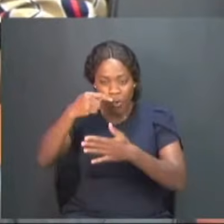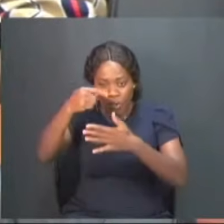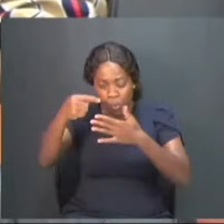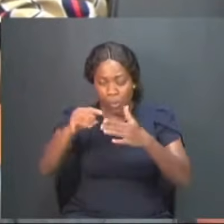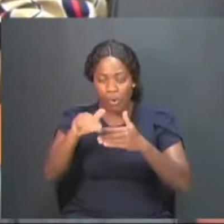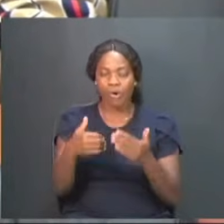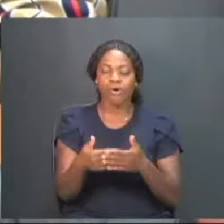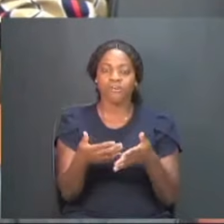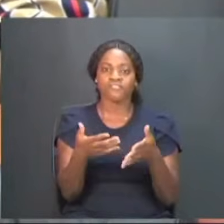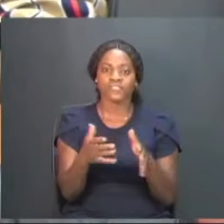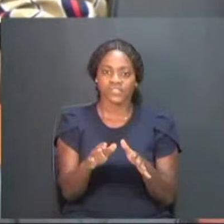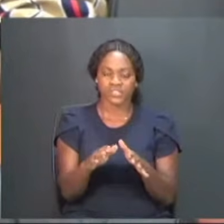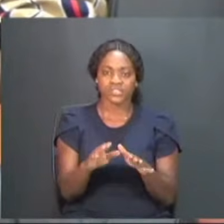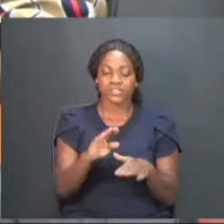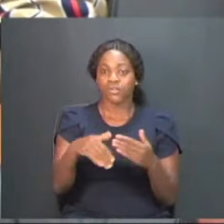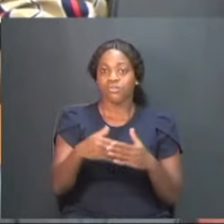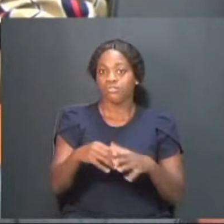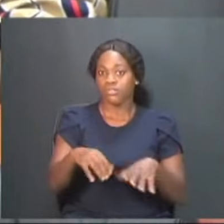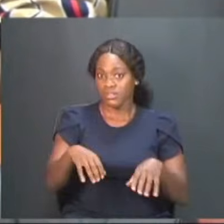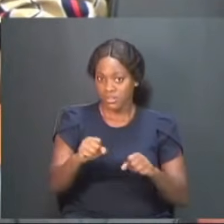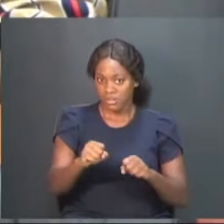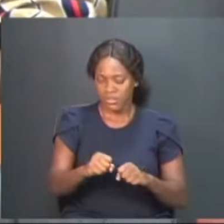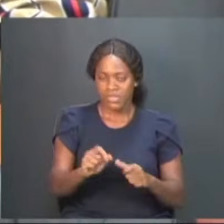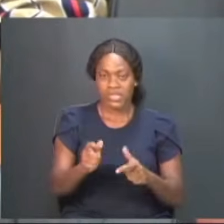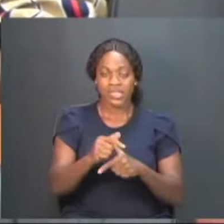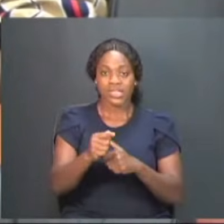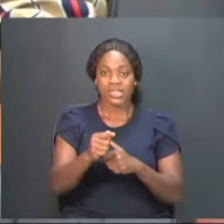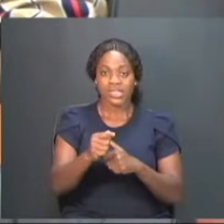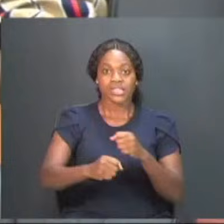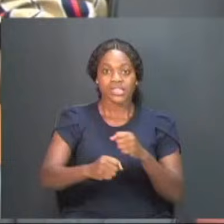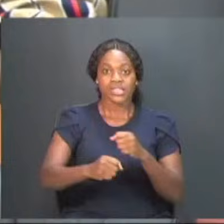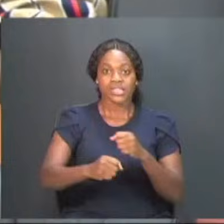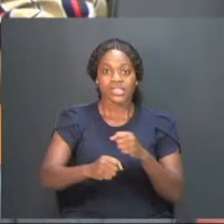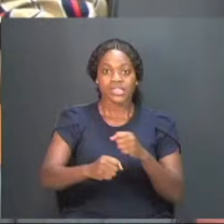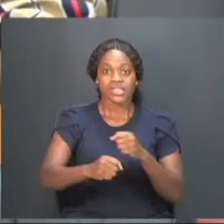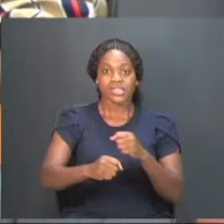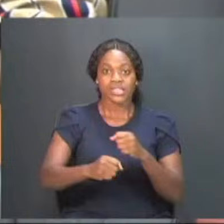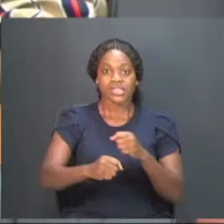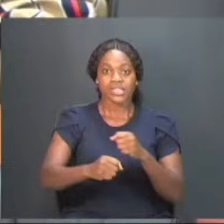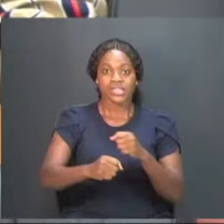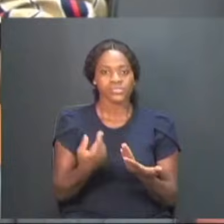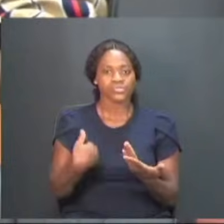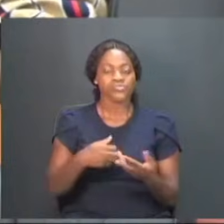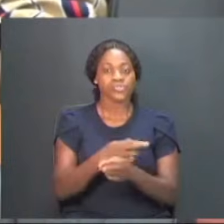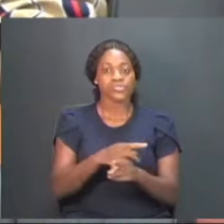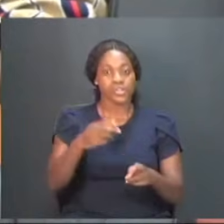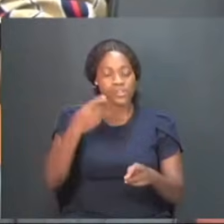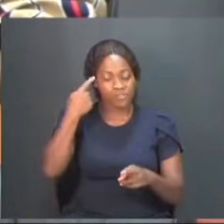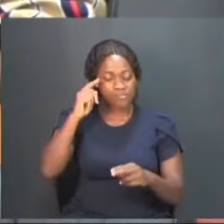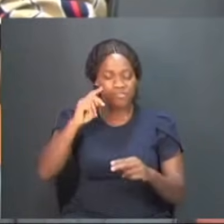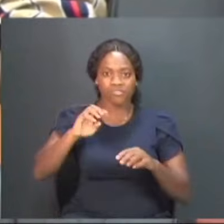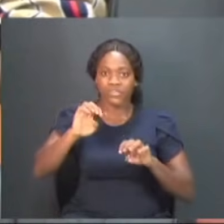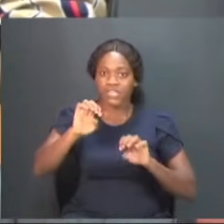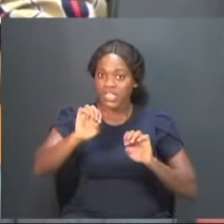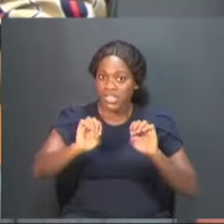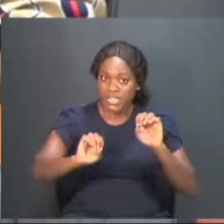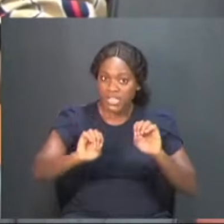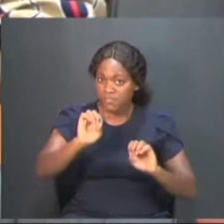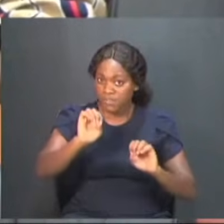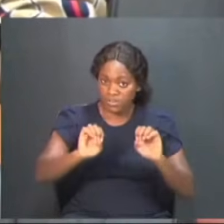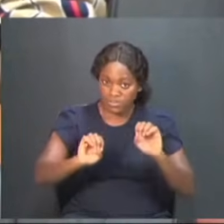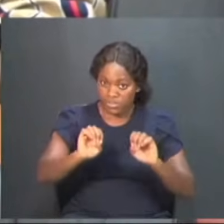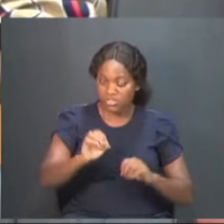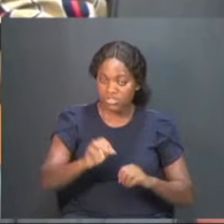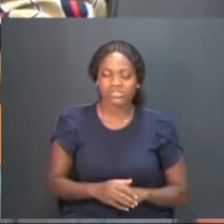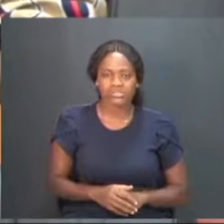we are subjecting ourselves to the third round mutual evaluation It is important